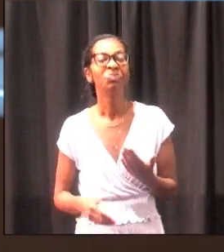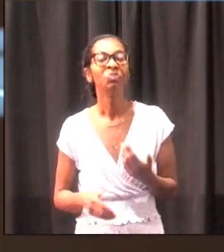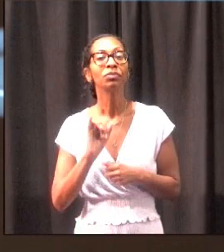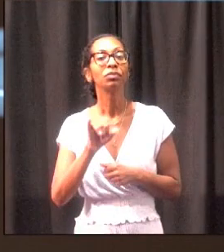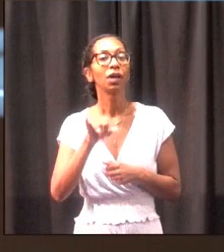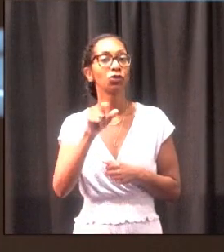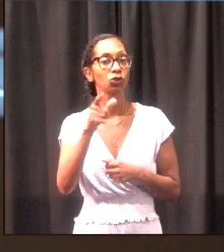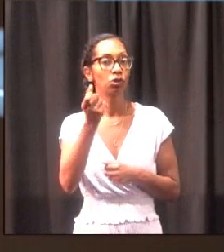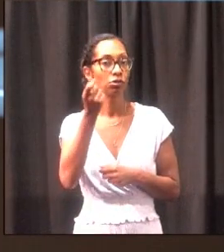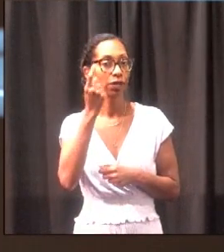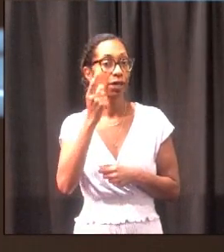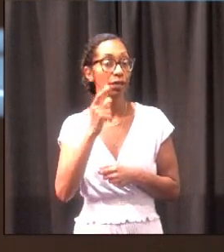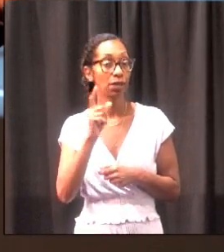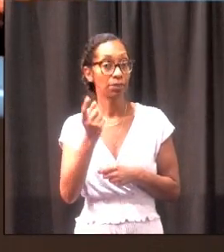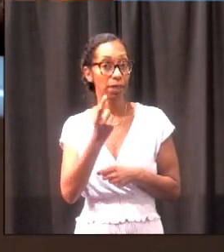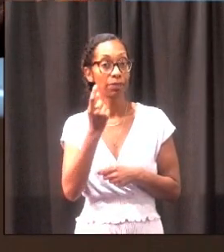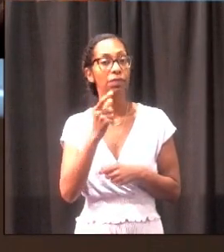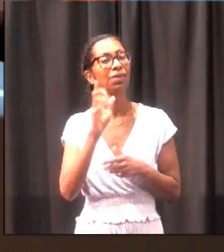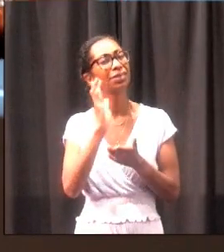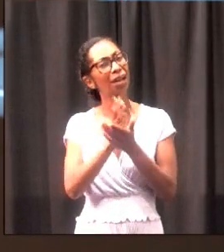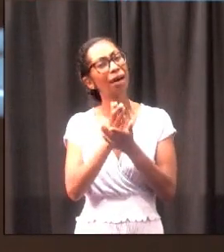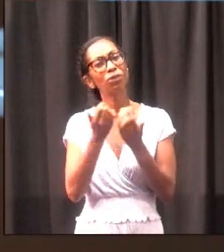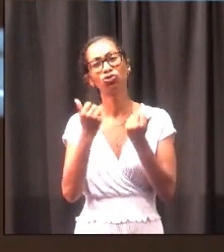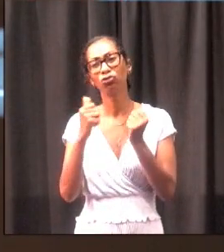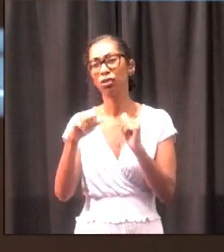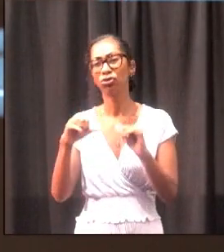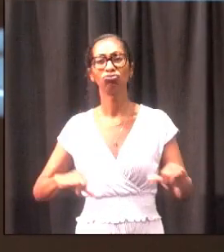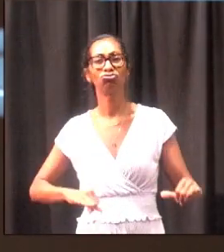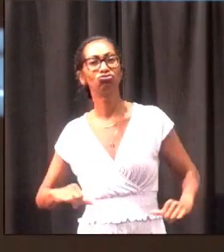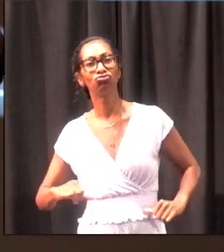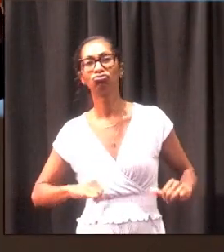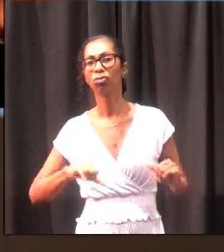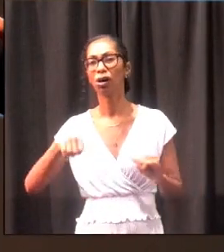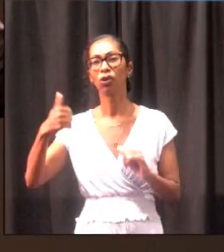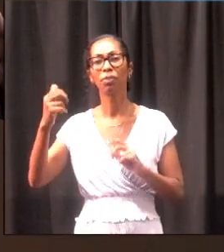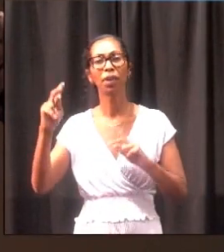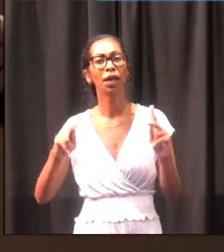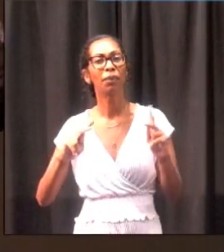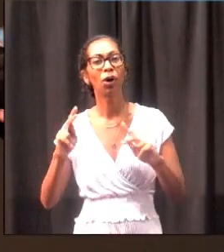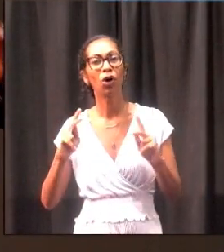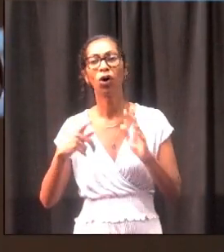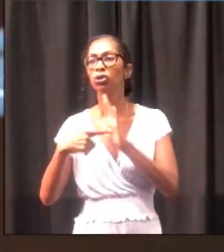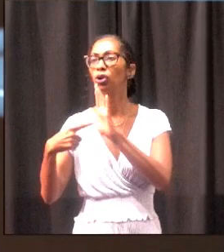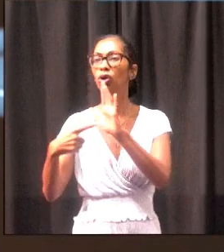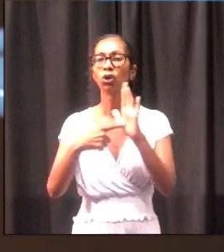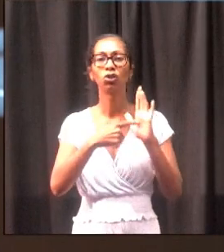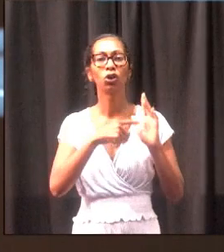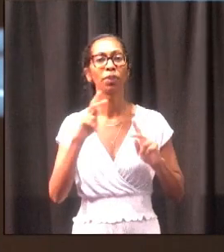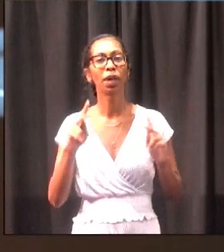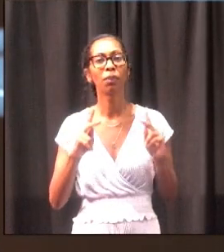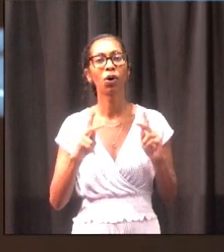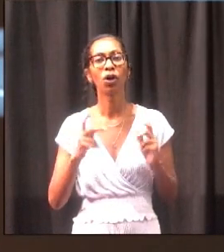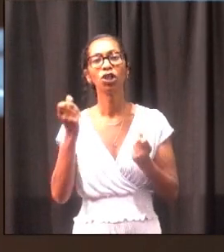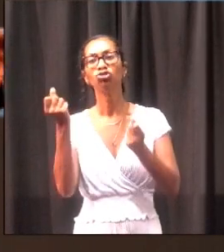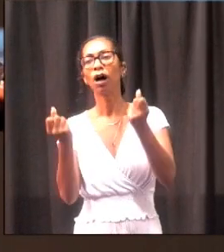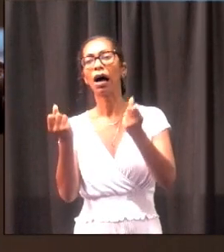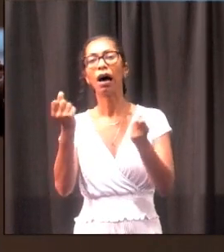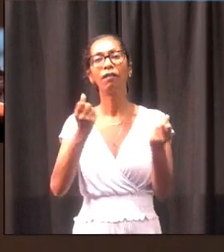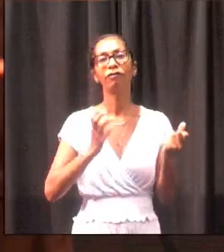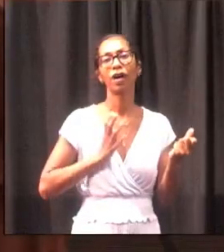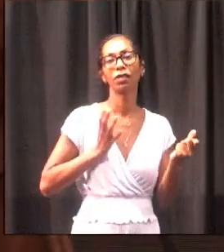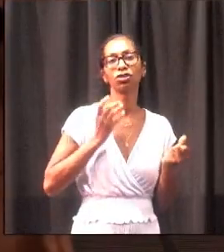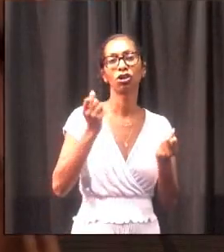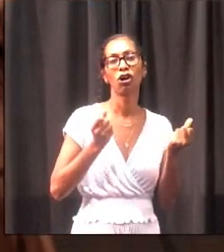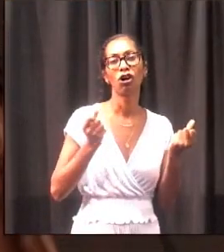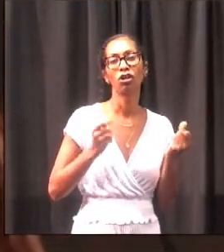recognize we need to stop trying to impress people. We buy clothing to try to impress people. We drive cars to try to impress